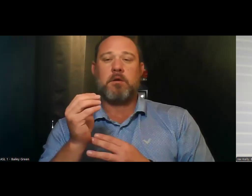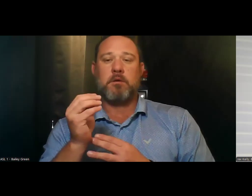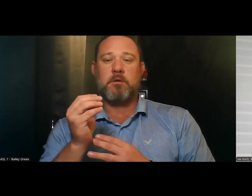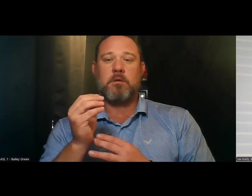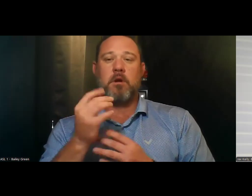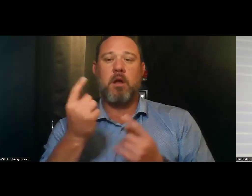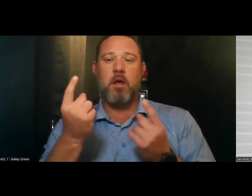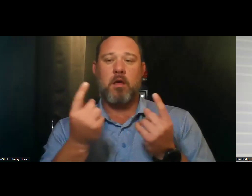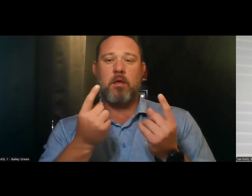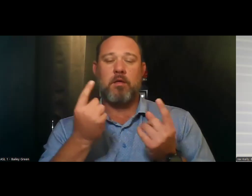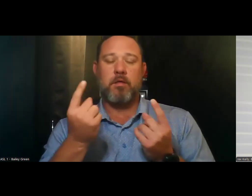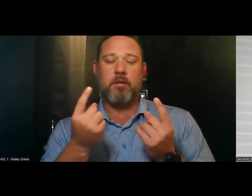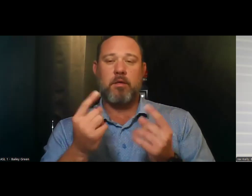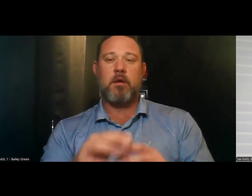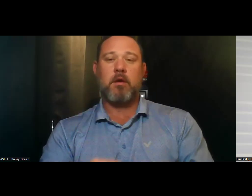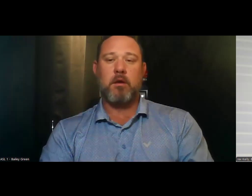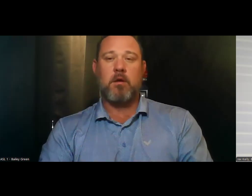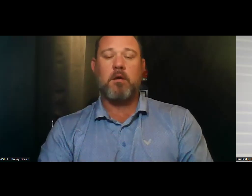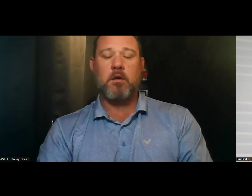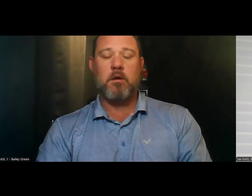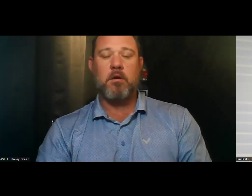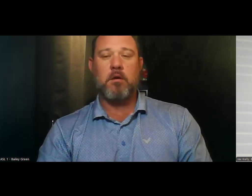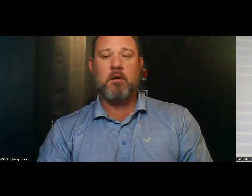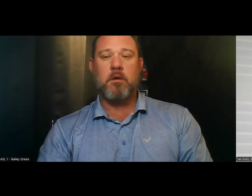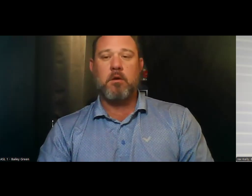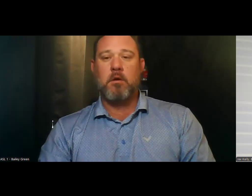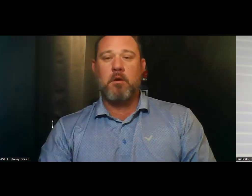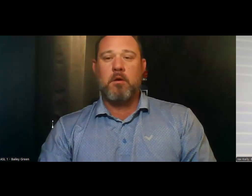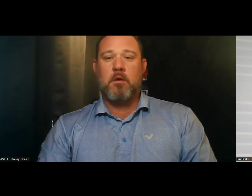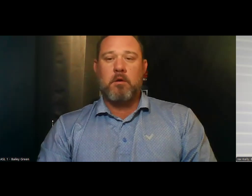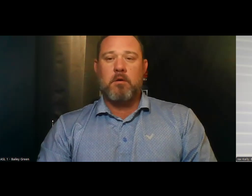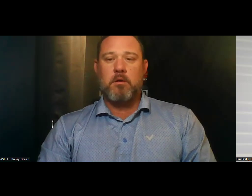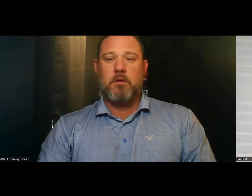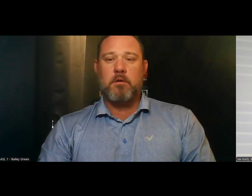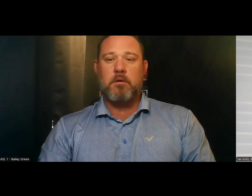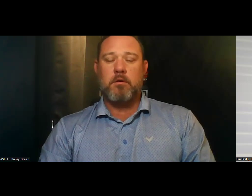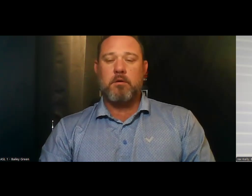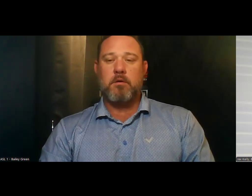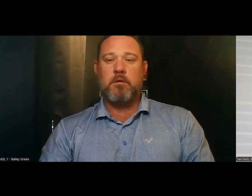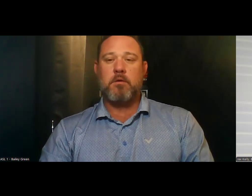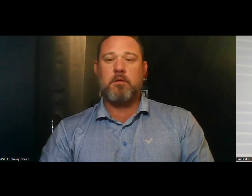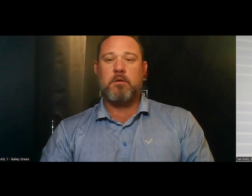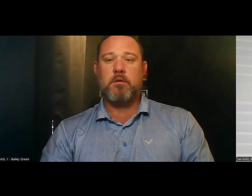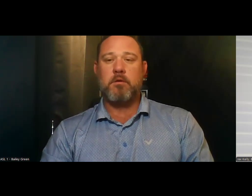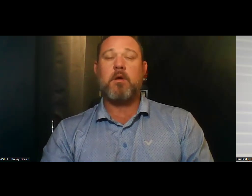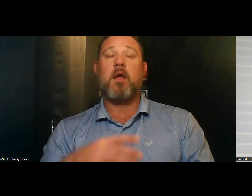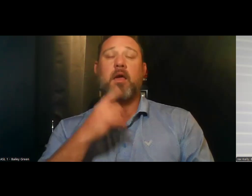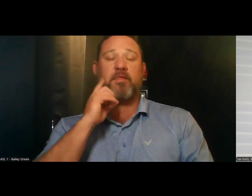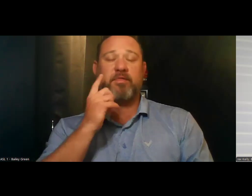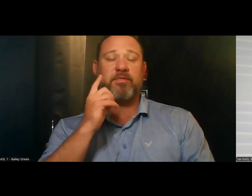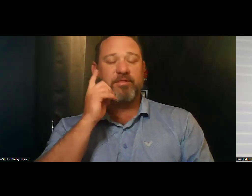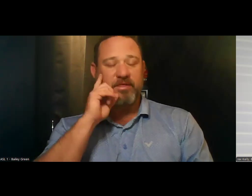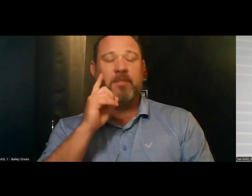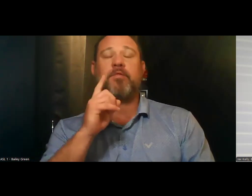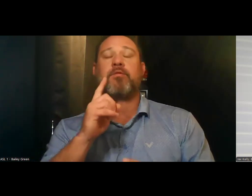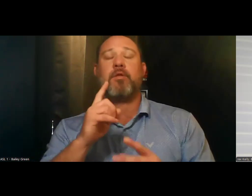and I think because of the I think genuine and sincere